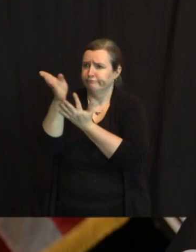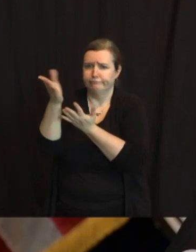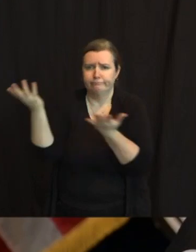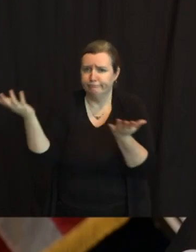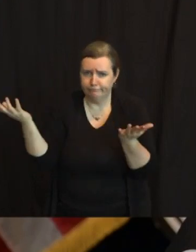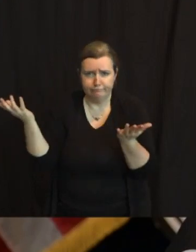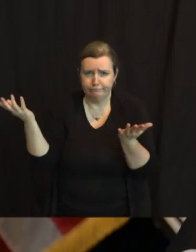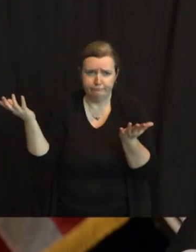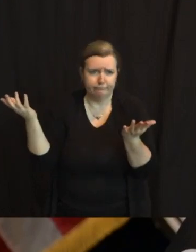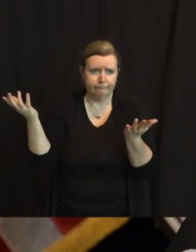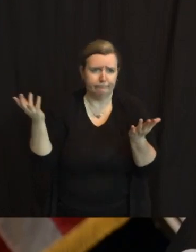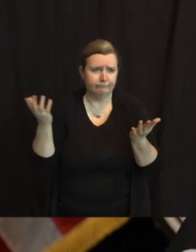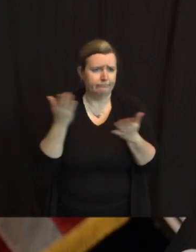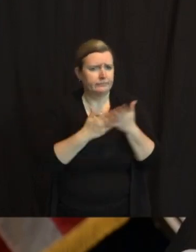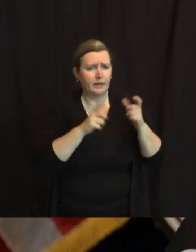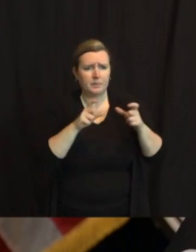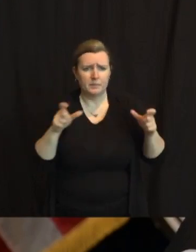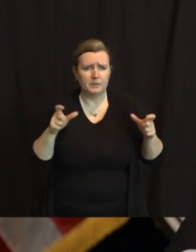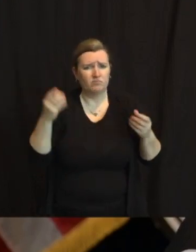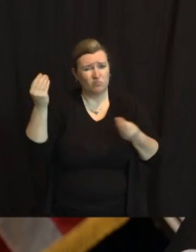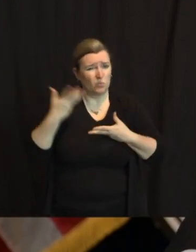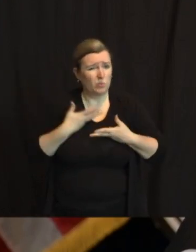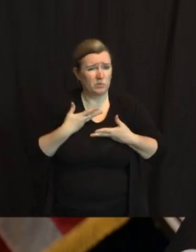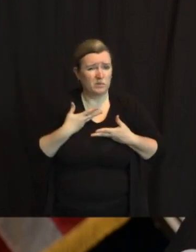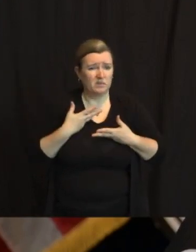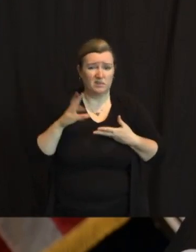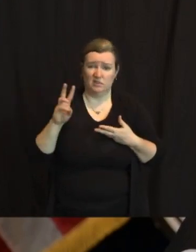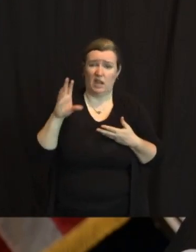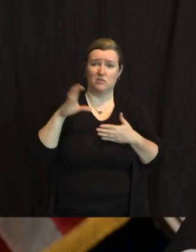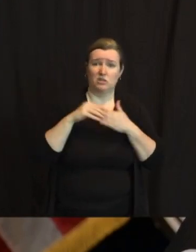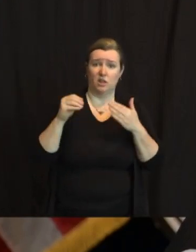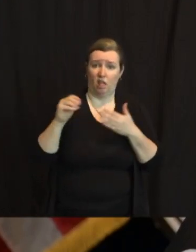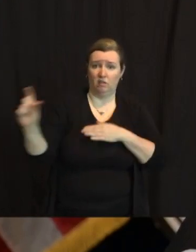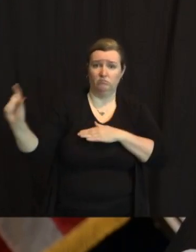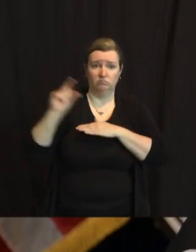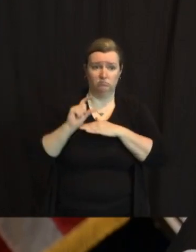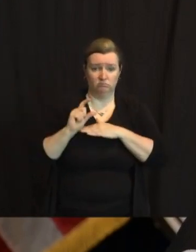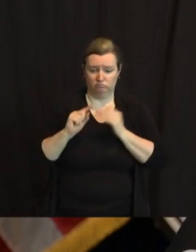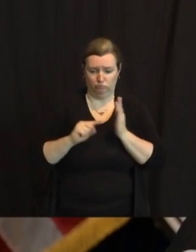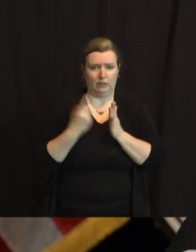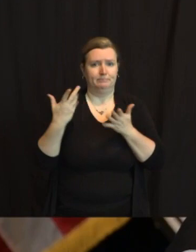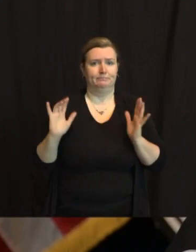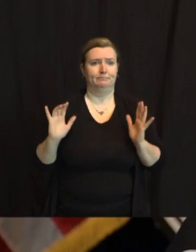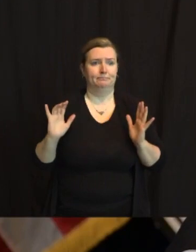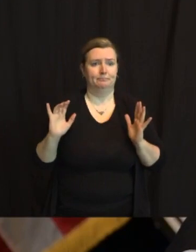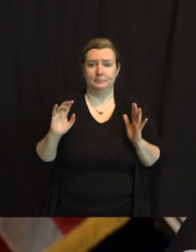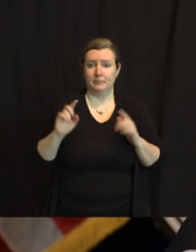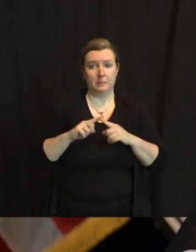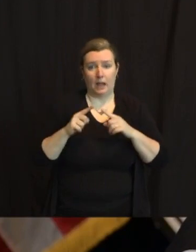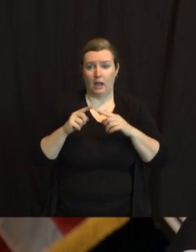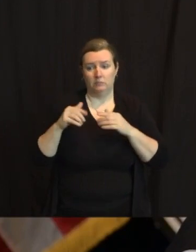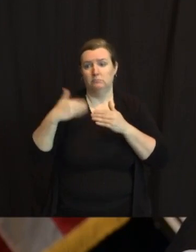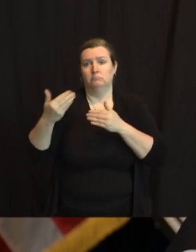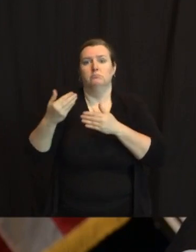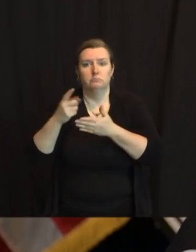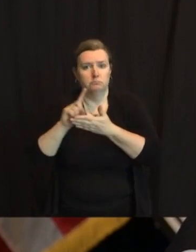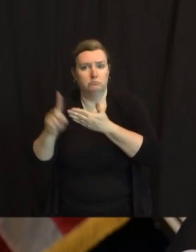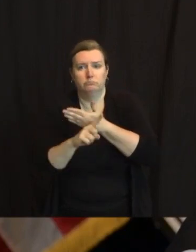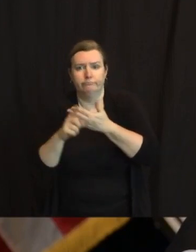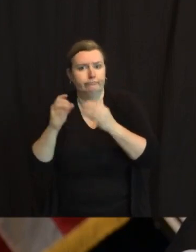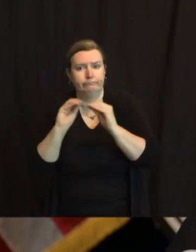received one $600 payment, but then they stopped, and others haven't gotten the payments at all, this additional federal